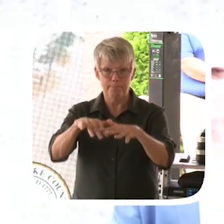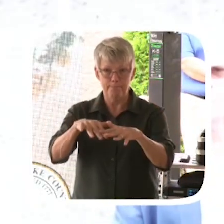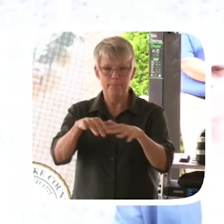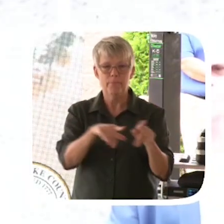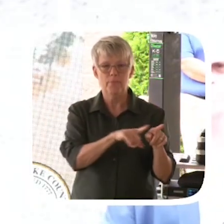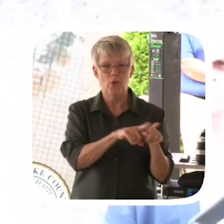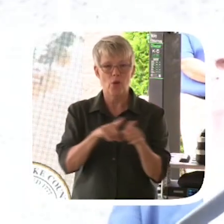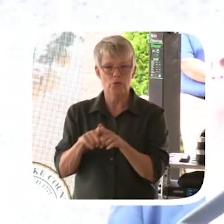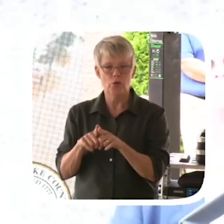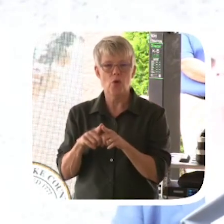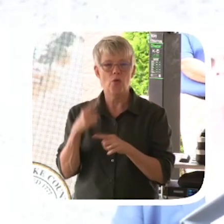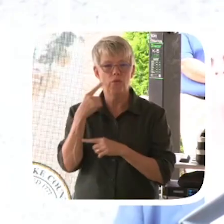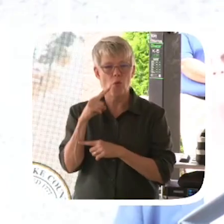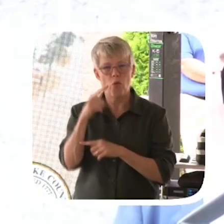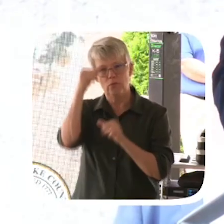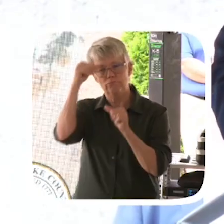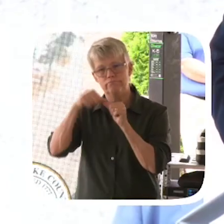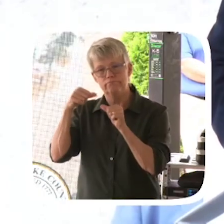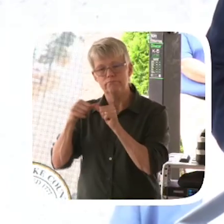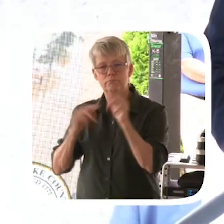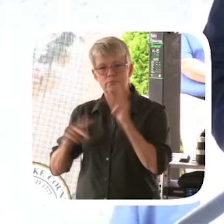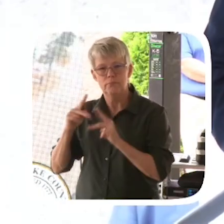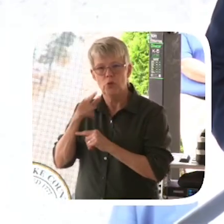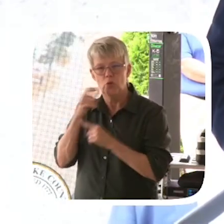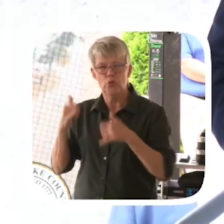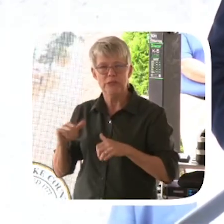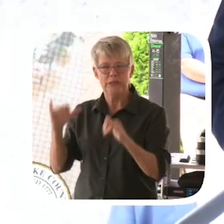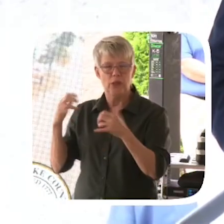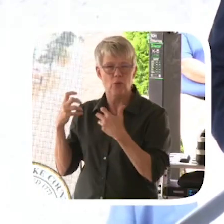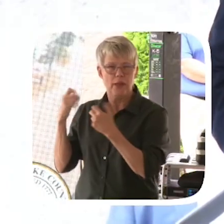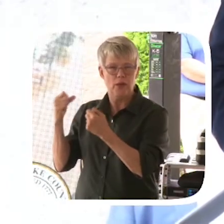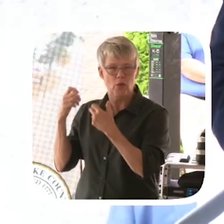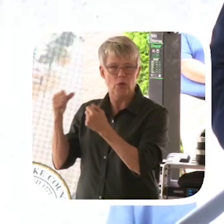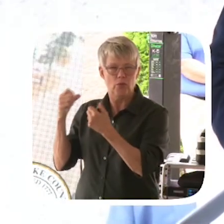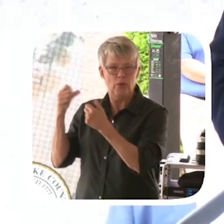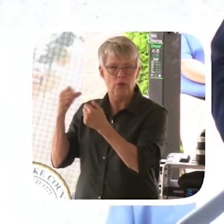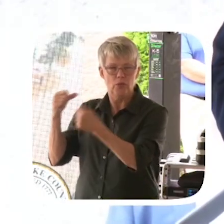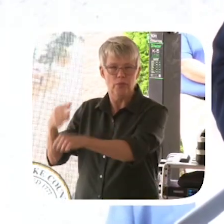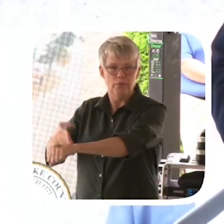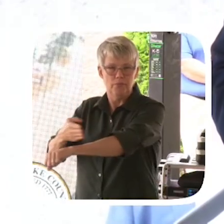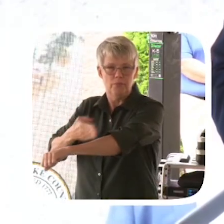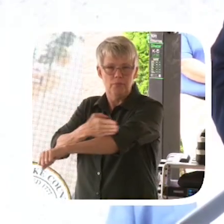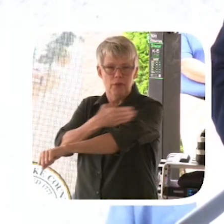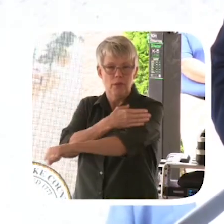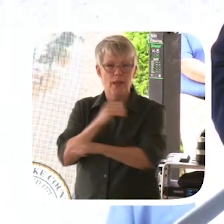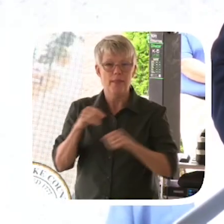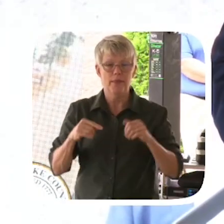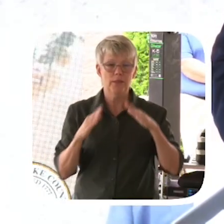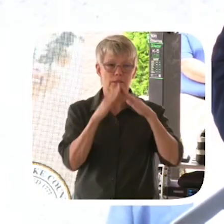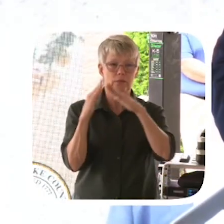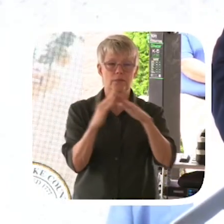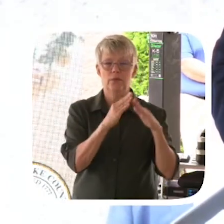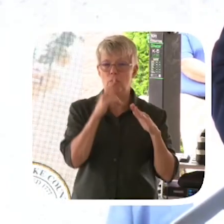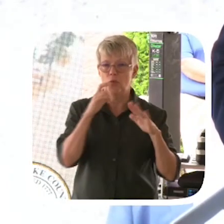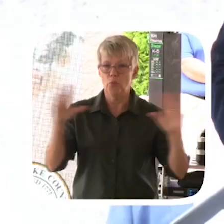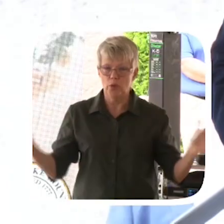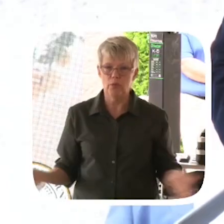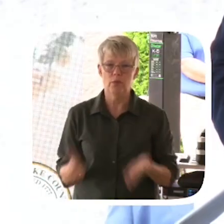holding space for those that are still healing, and for being a part of the community that continues to rise together.